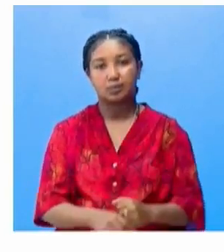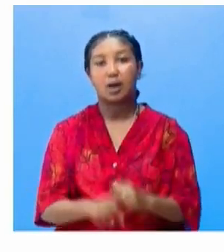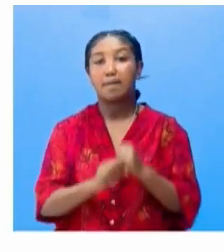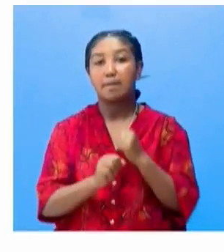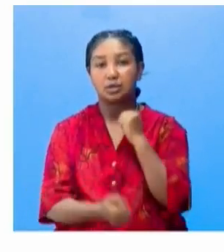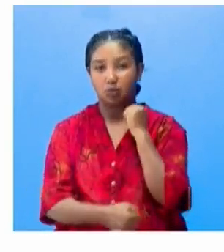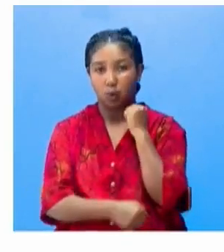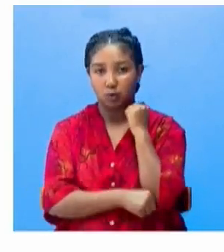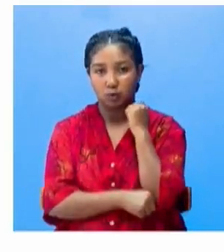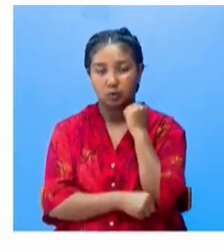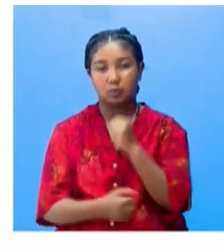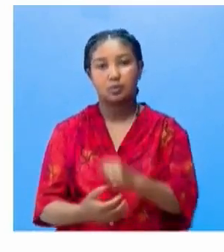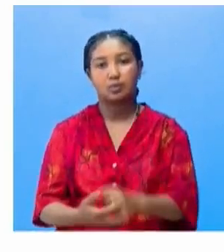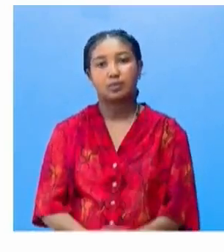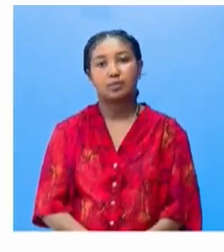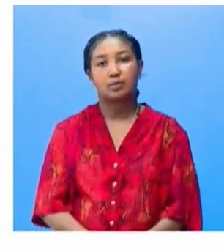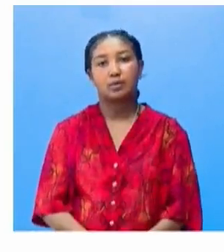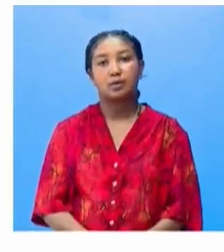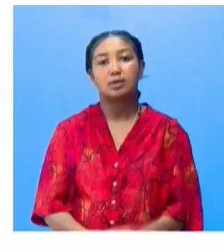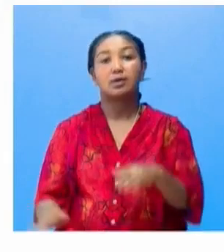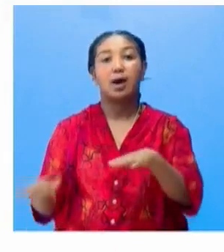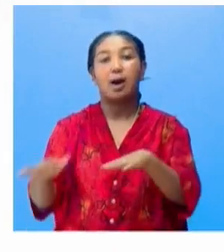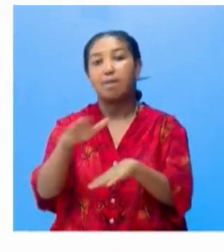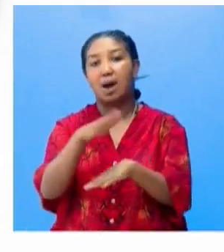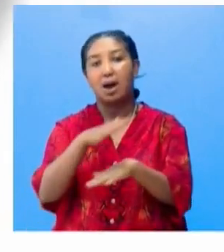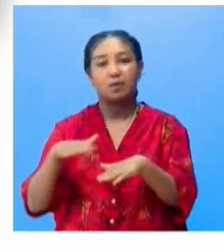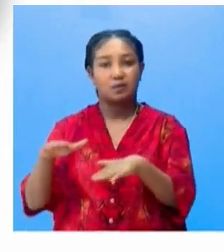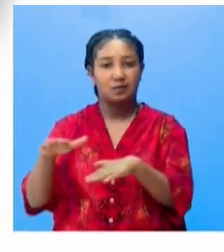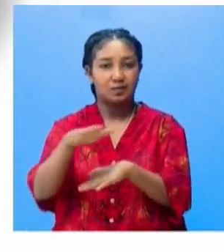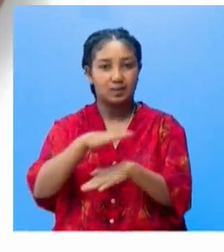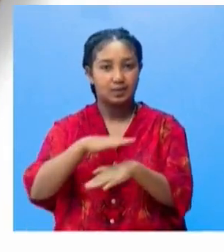on the above